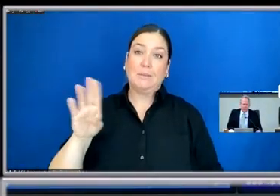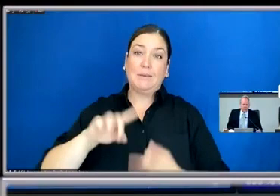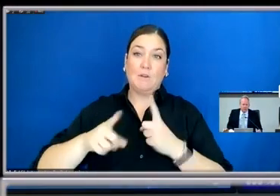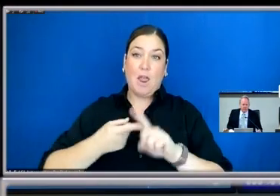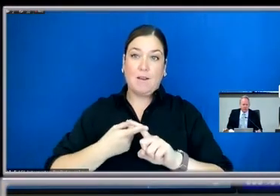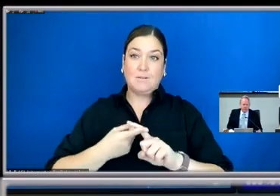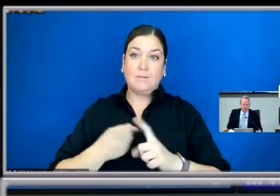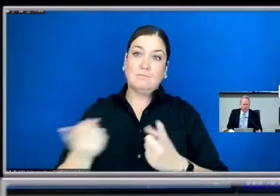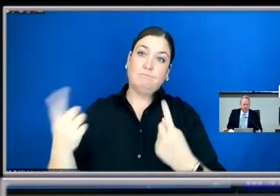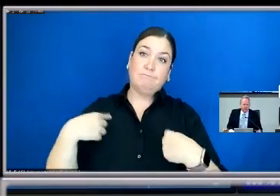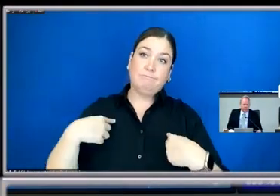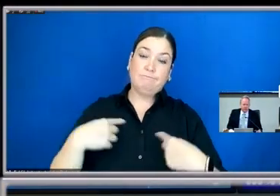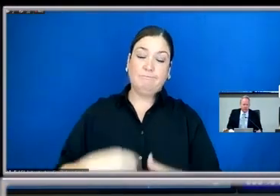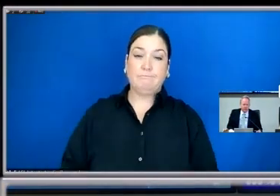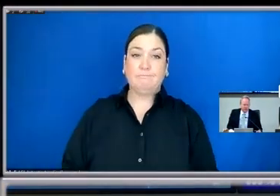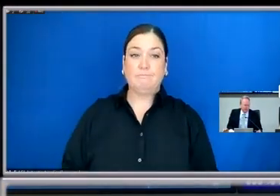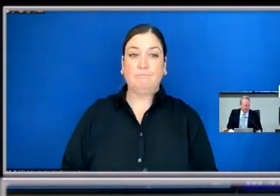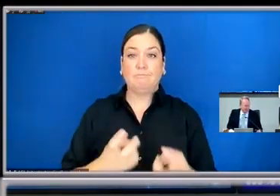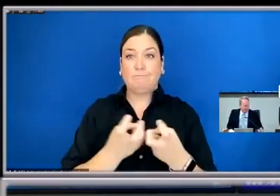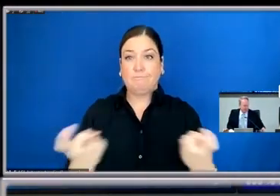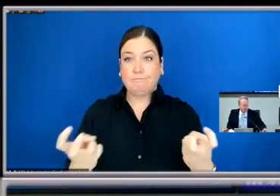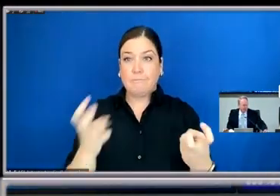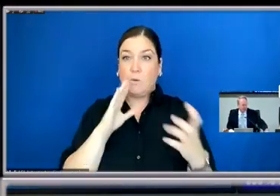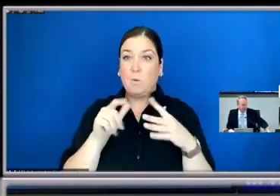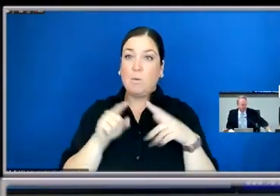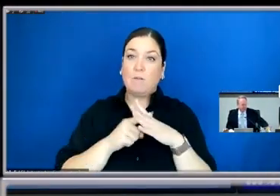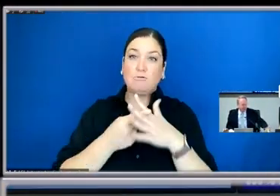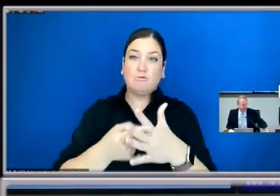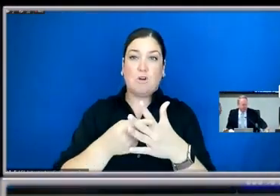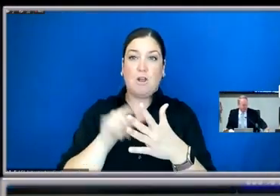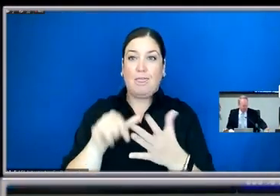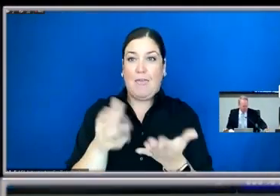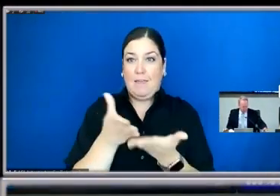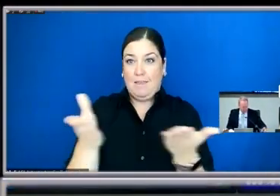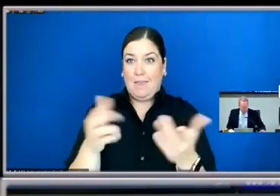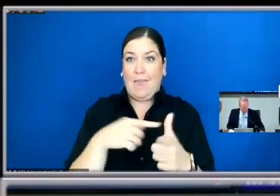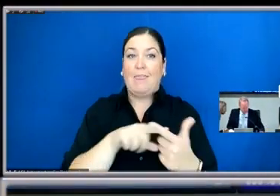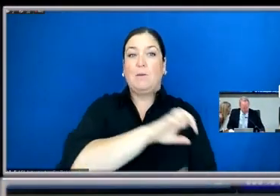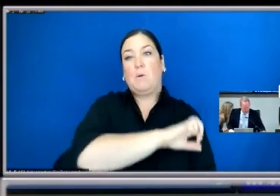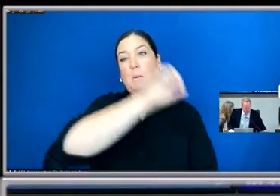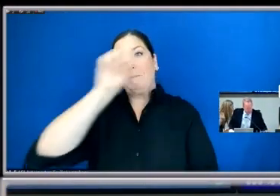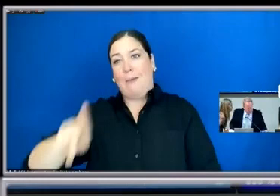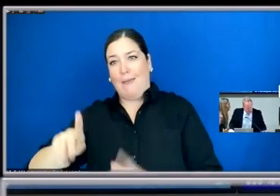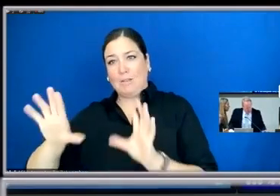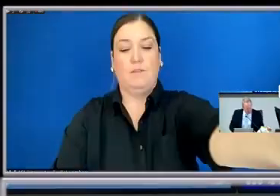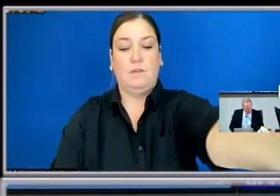we'll go into that item and then come back to committees in a little bit.